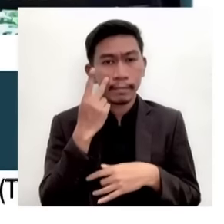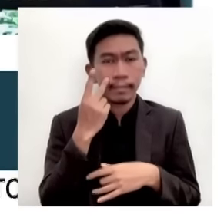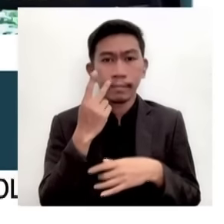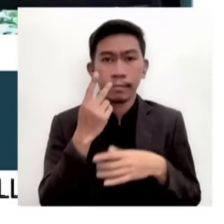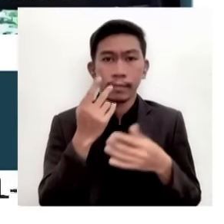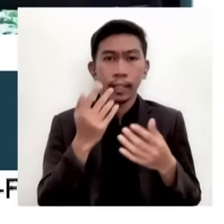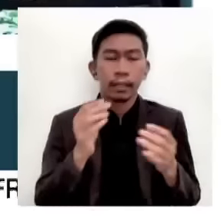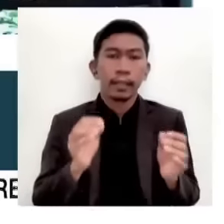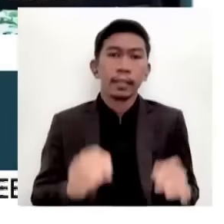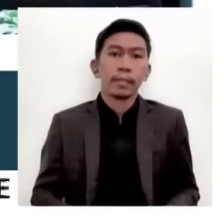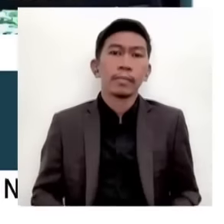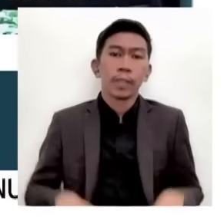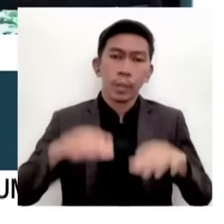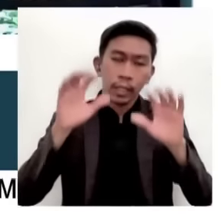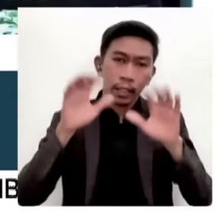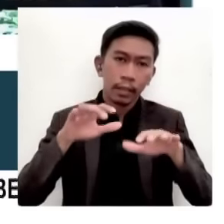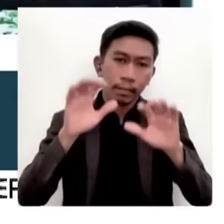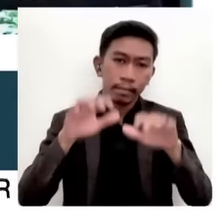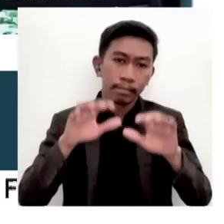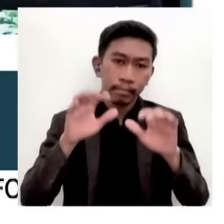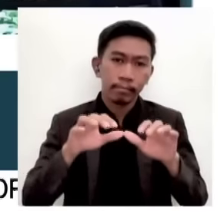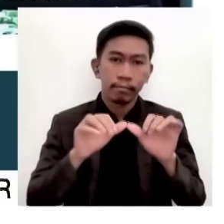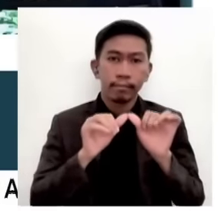Walang tigil yung ulan.